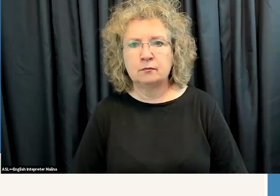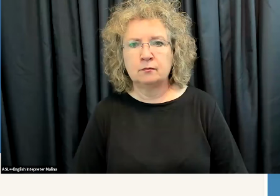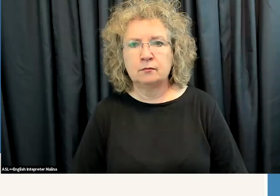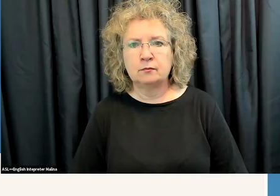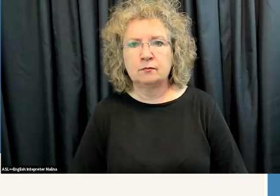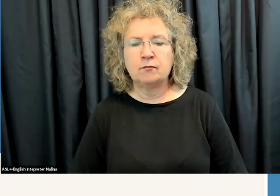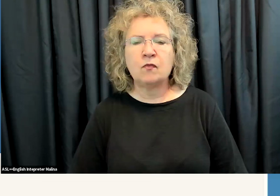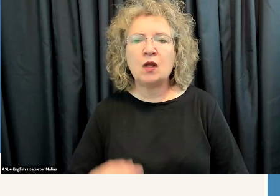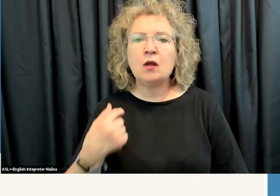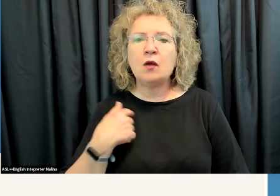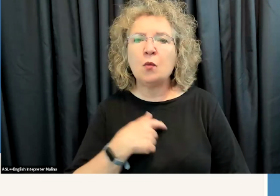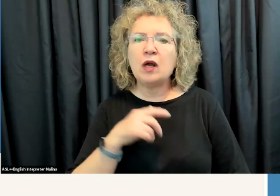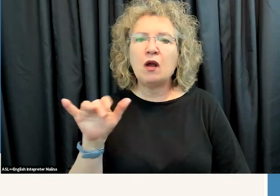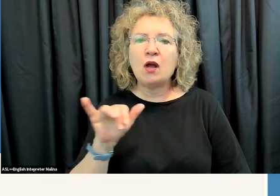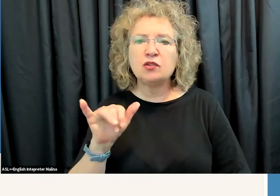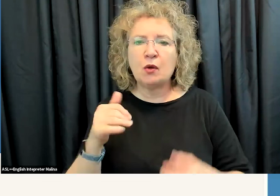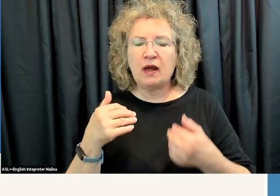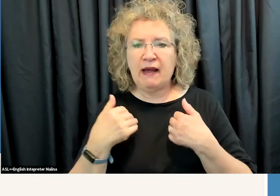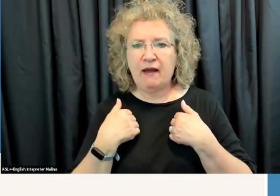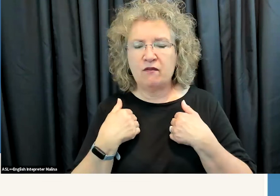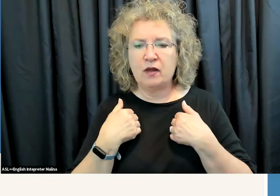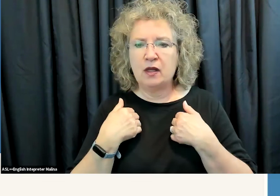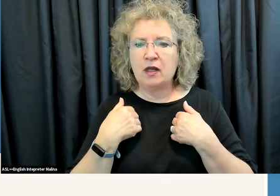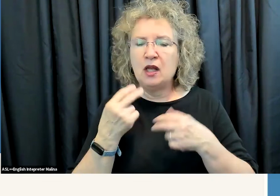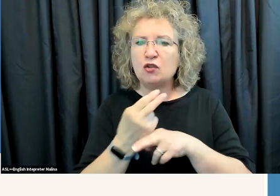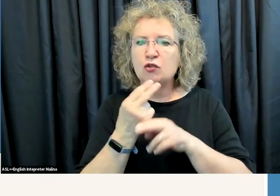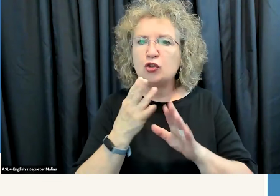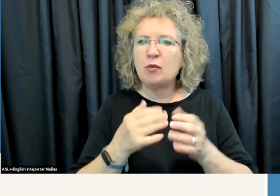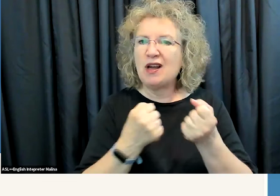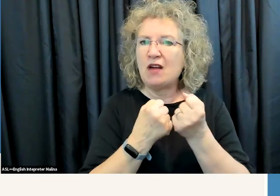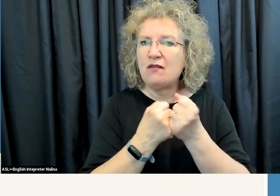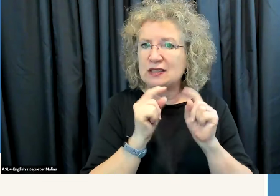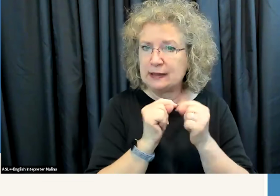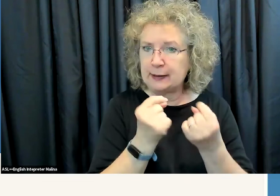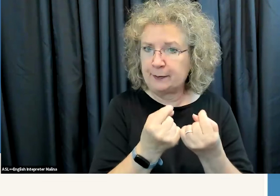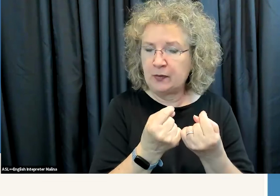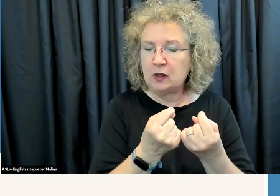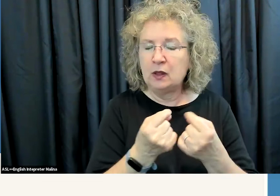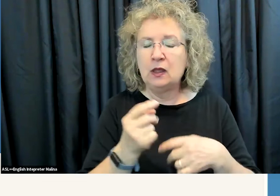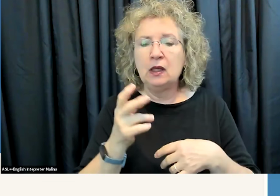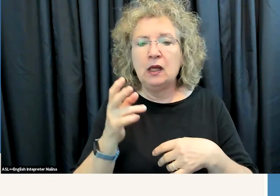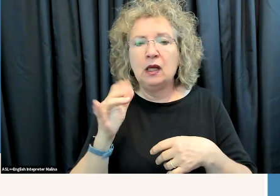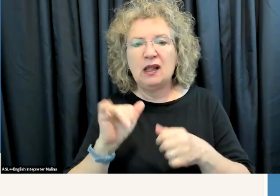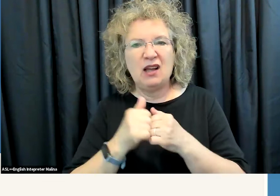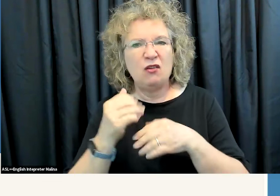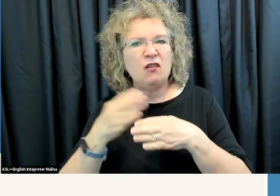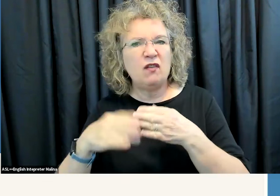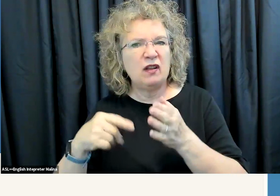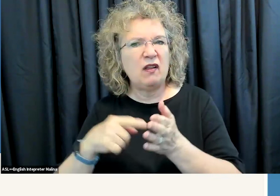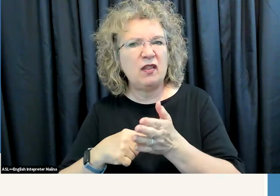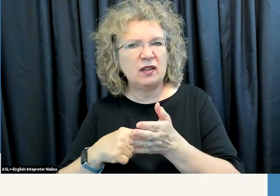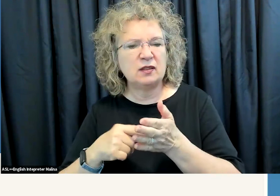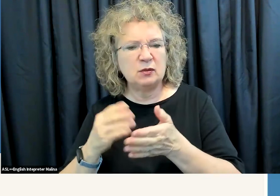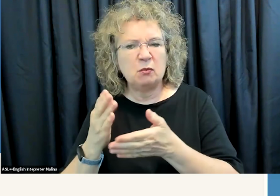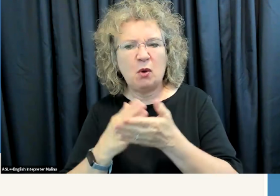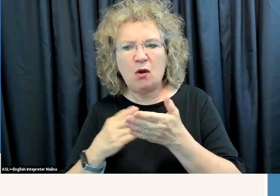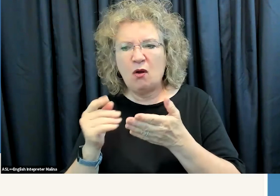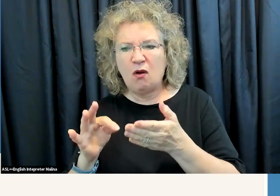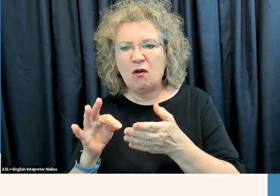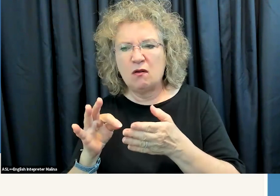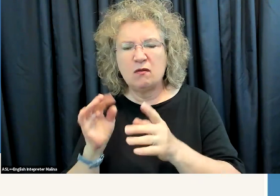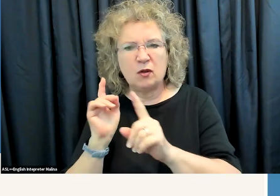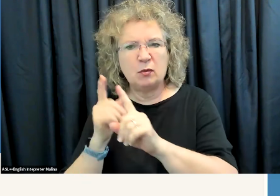We also have a consumer advocacy team, and that's how we accomplish this part of our mission. So if you